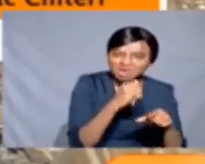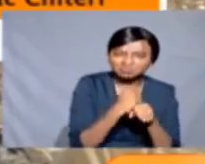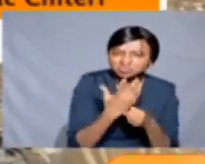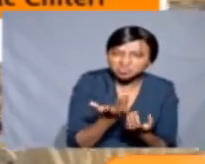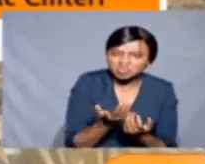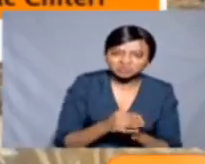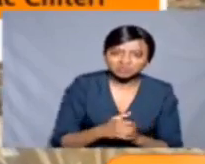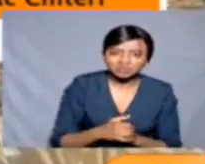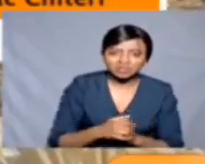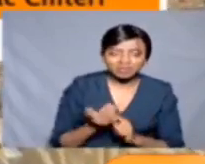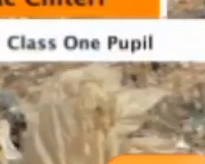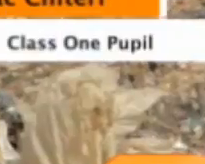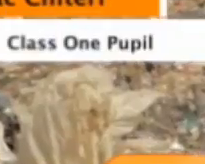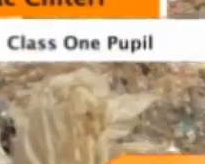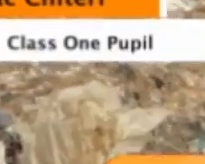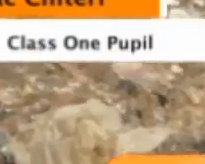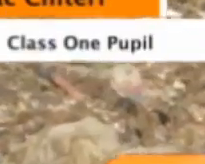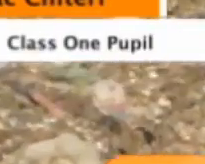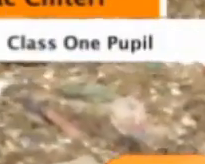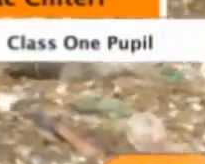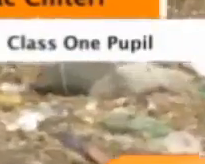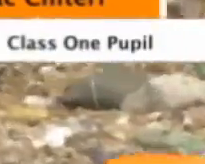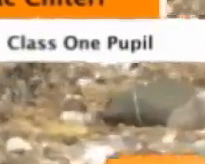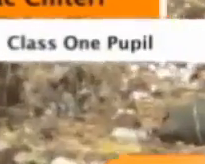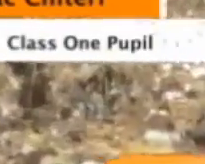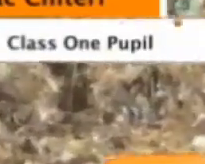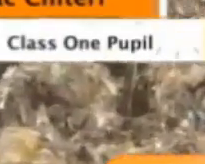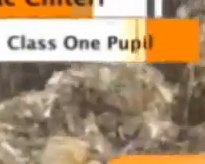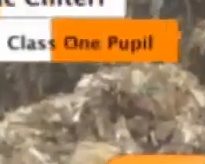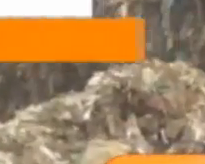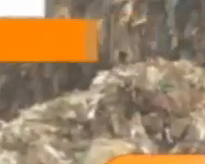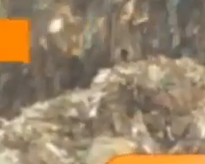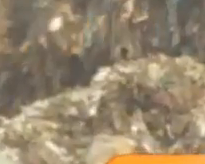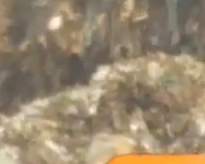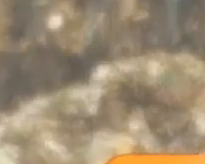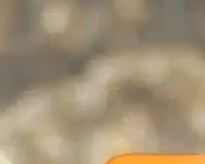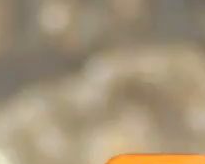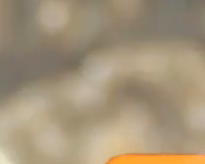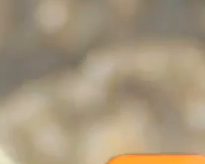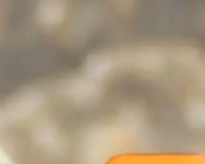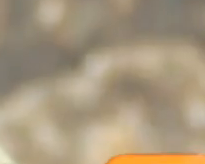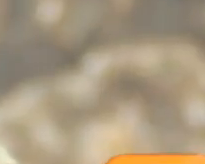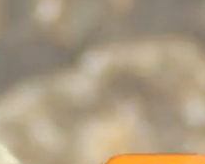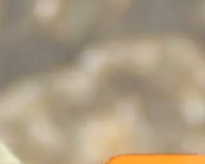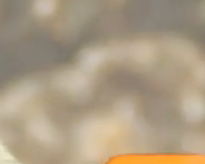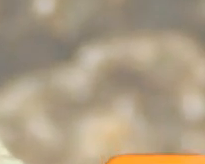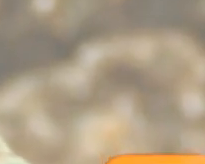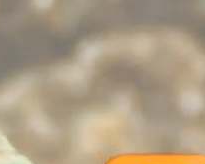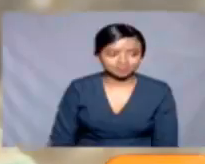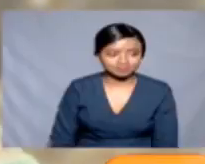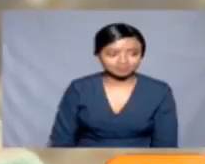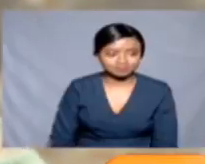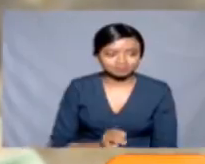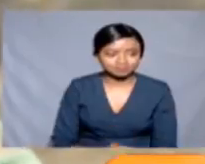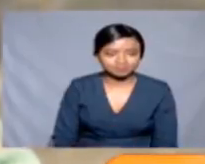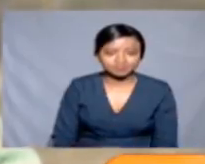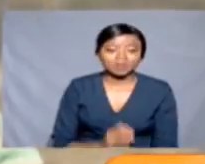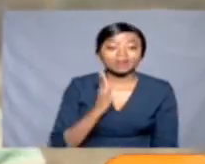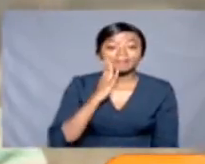kufanya nini hapa? Kusaidia mamangu. Kusaidia mama. Mama anafanya nini? Anauza. Oh, anauza hapa